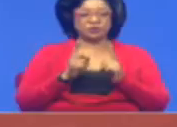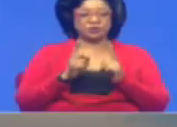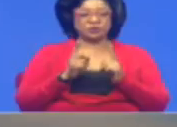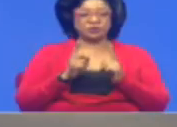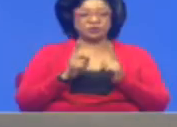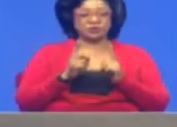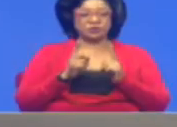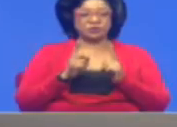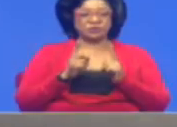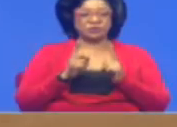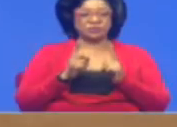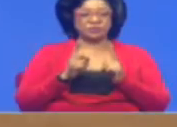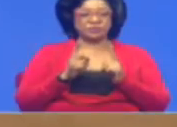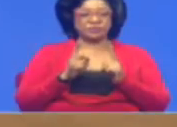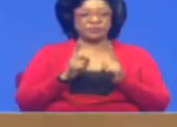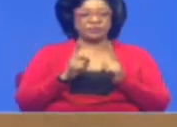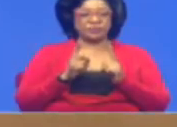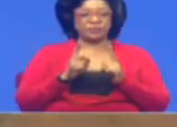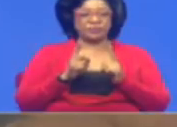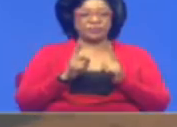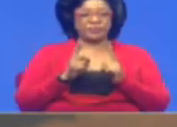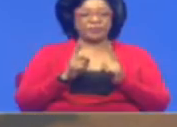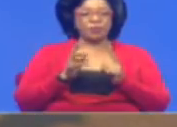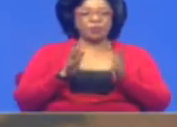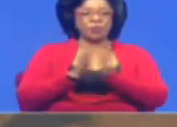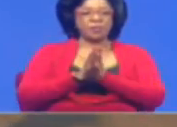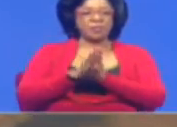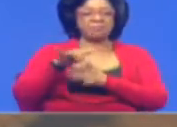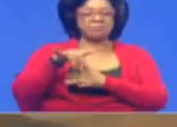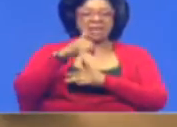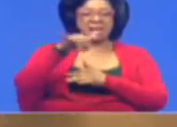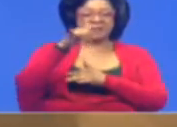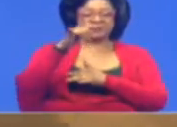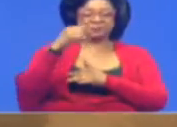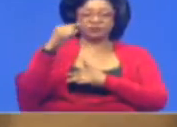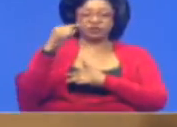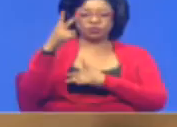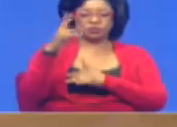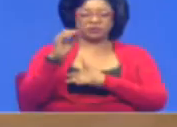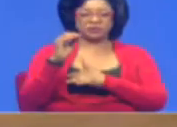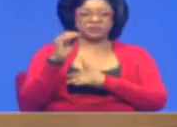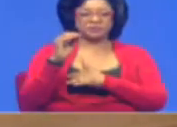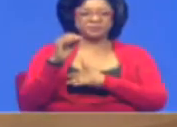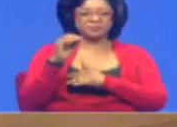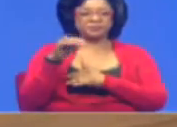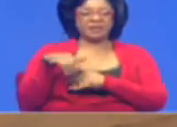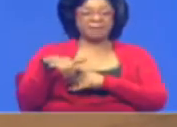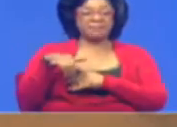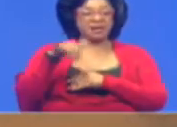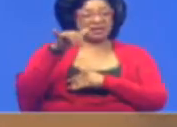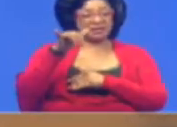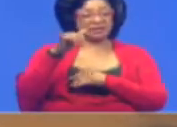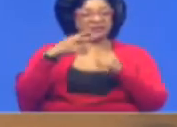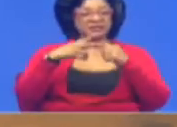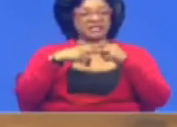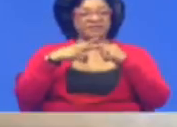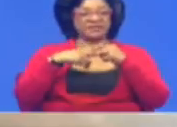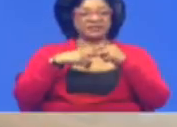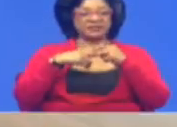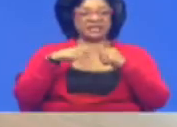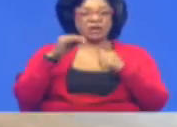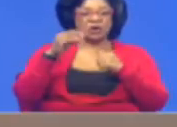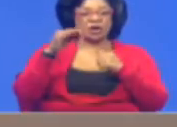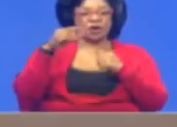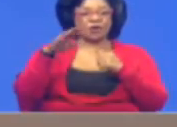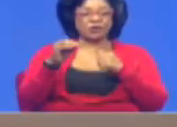incredible Saudi acrobat planes. G20 branded Saudi airplanes and seven Saudi Hawk